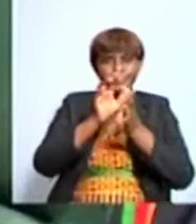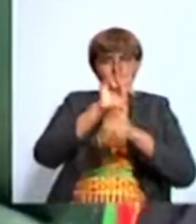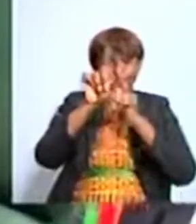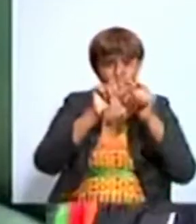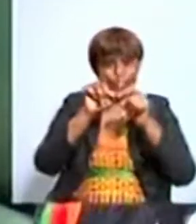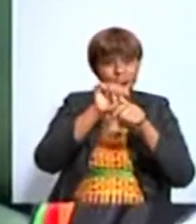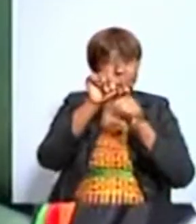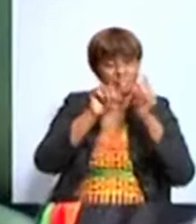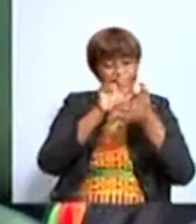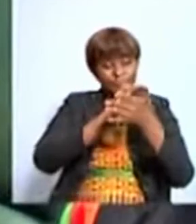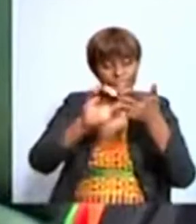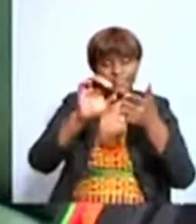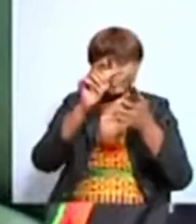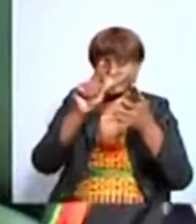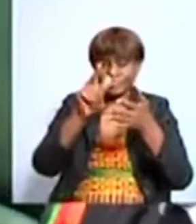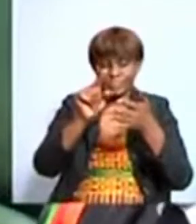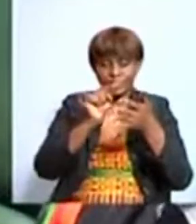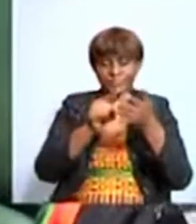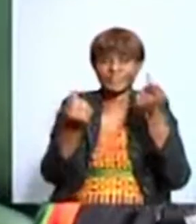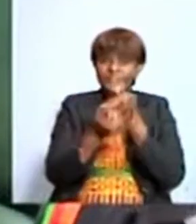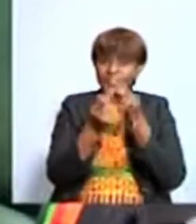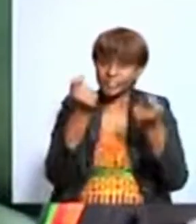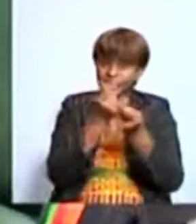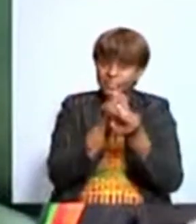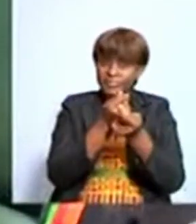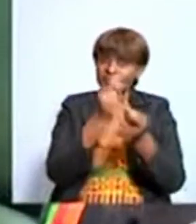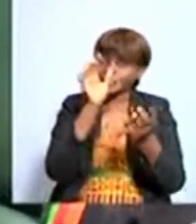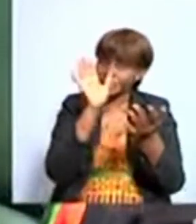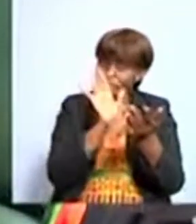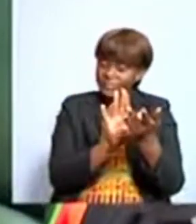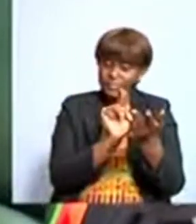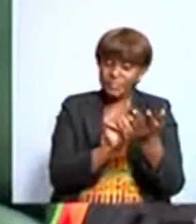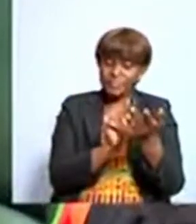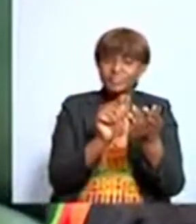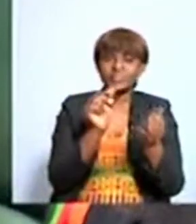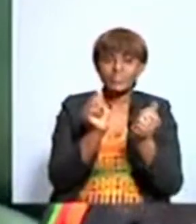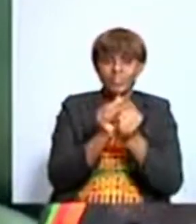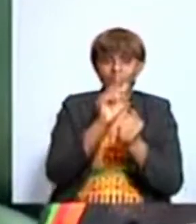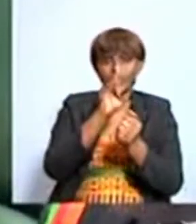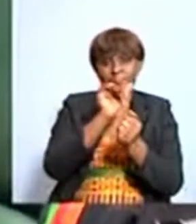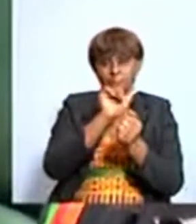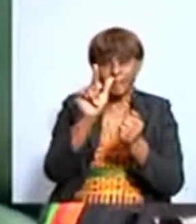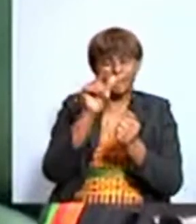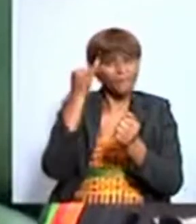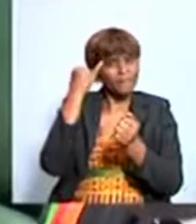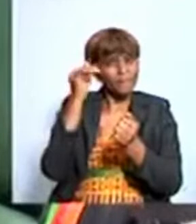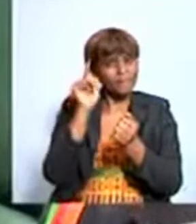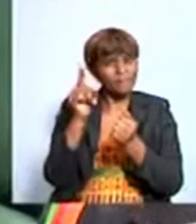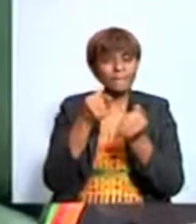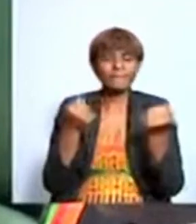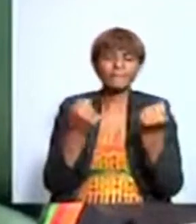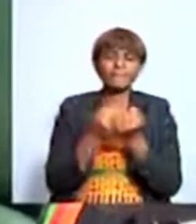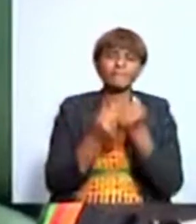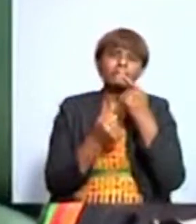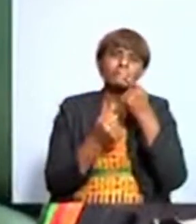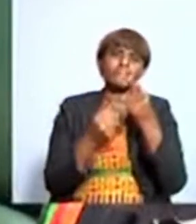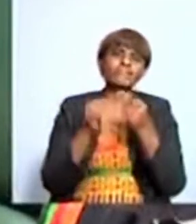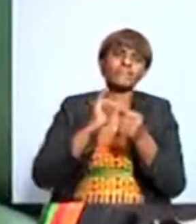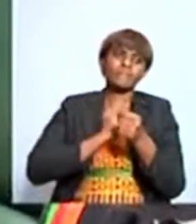question is that clause 21 as amended stands part of the bill. As many are of that opinion, say